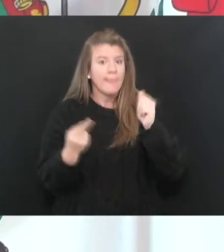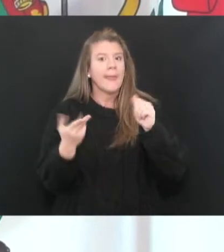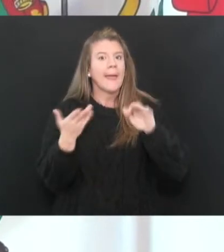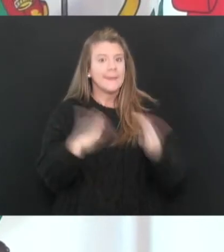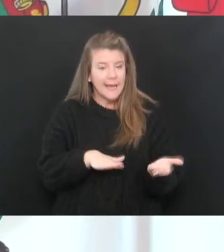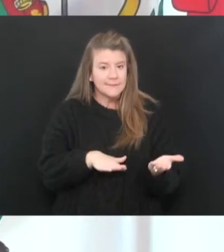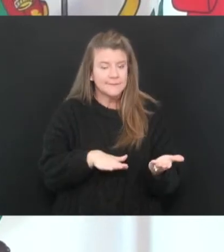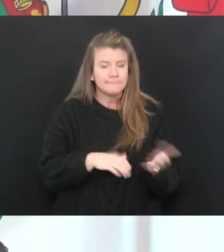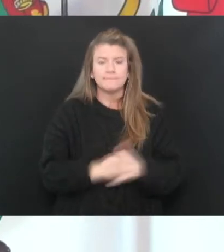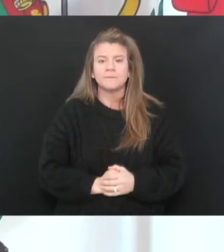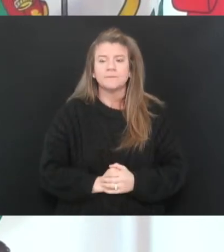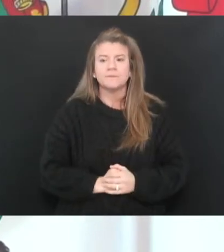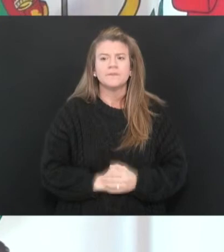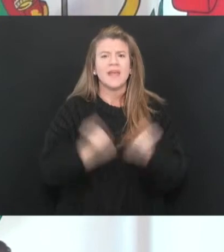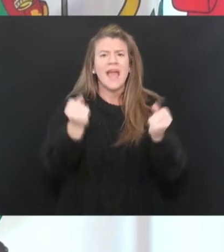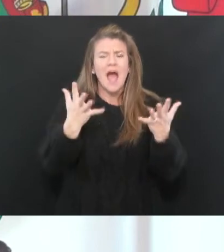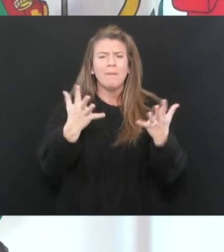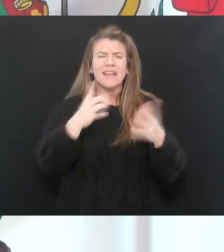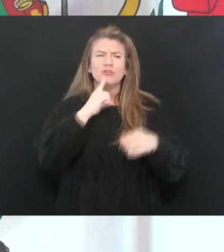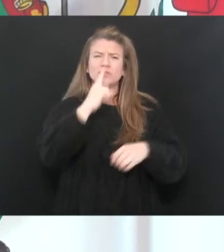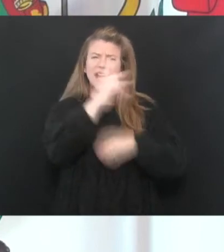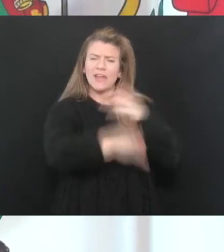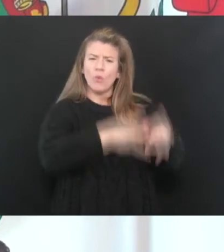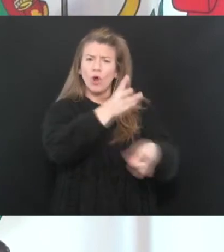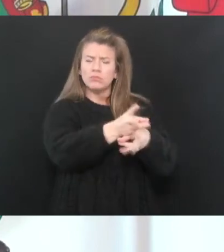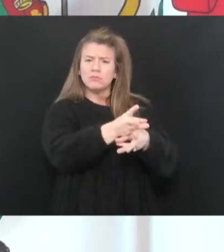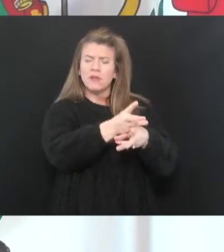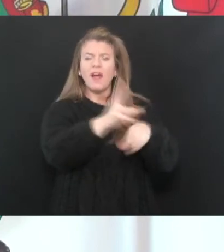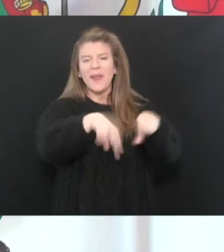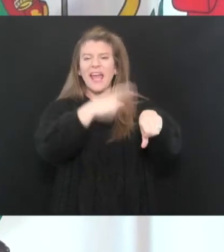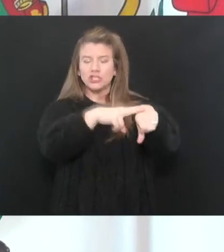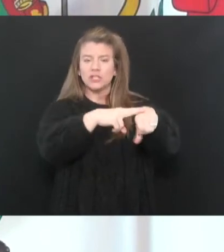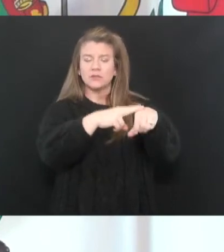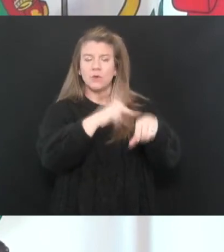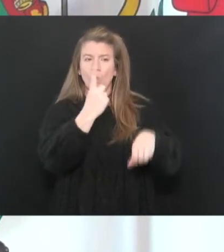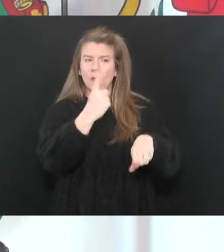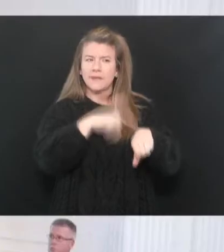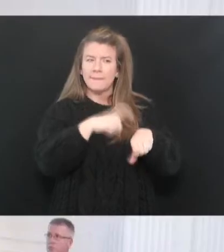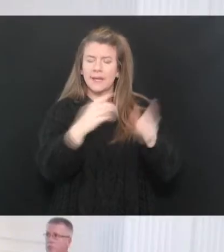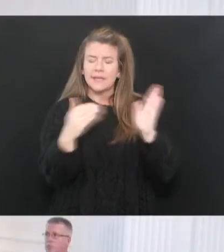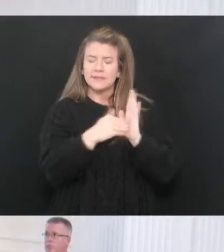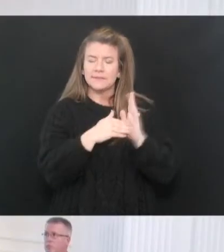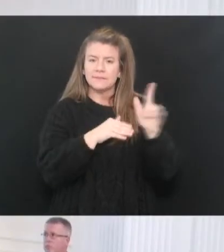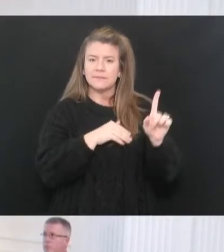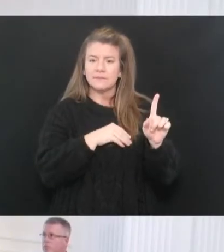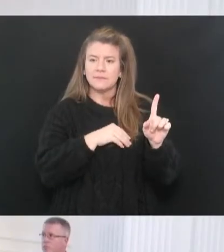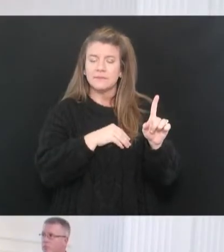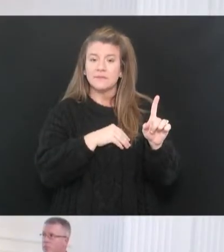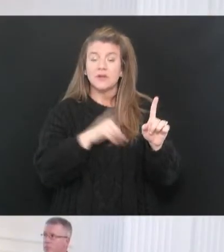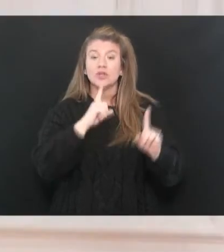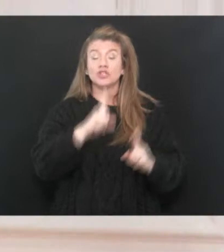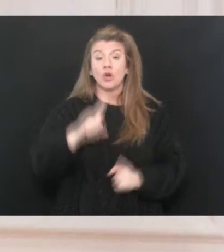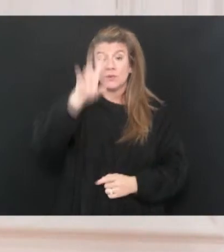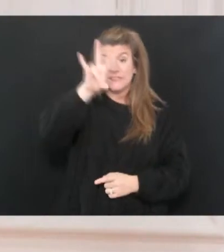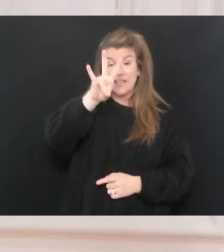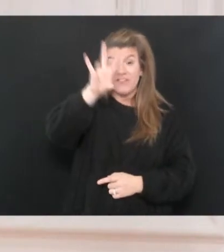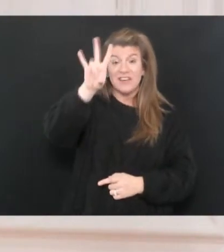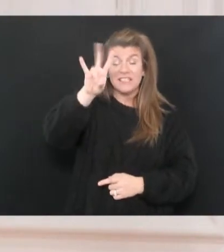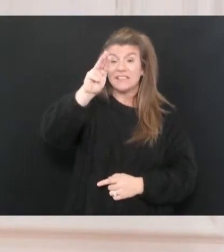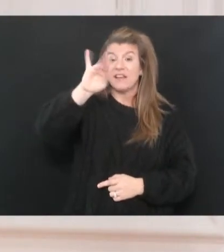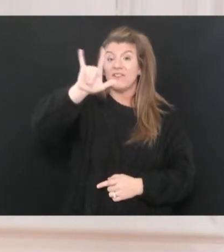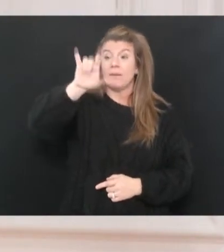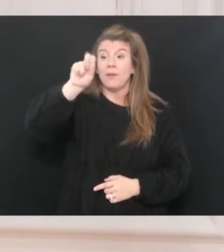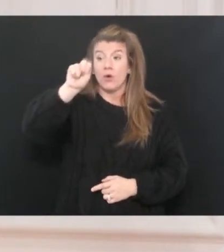how many did you say in the nation? Tell them the nation one more time and come back to Dr. Marsh. So 77